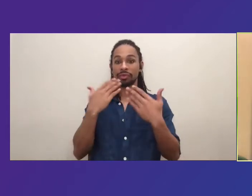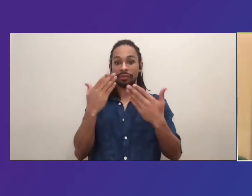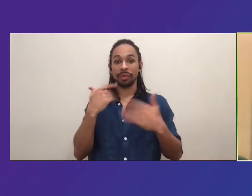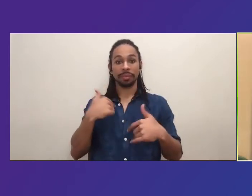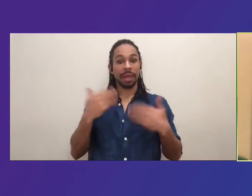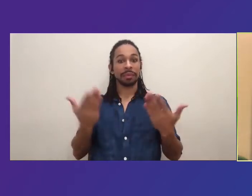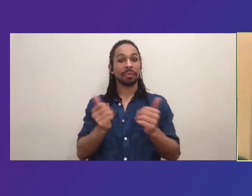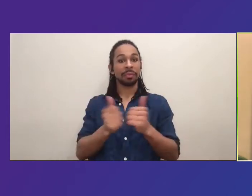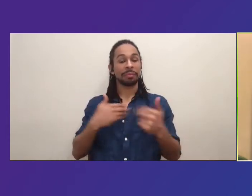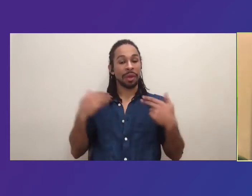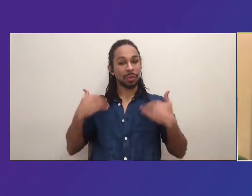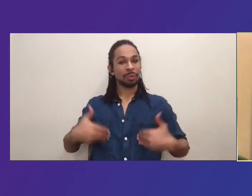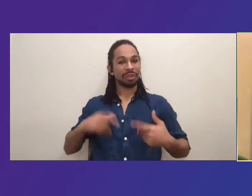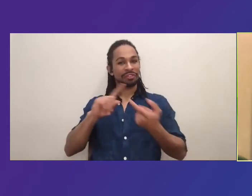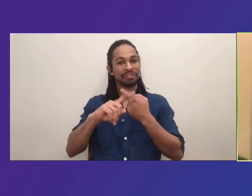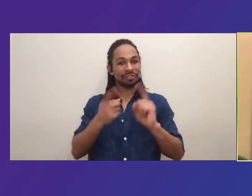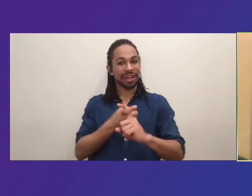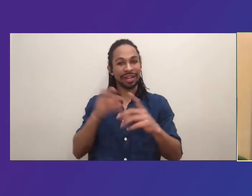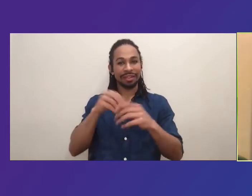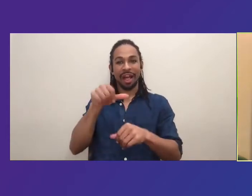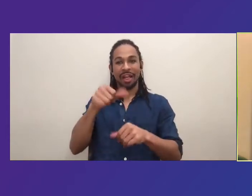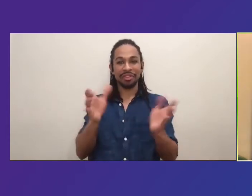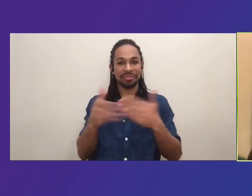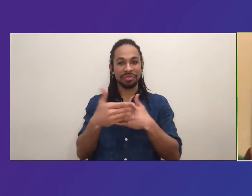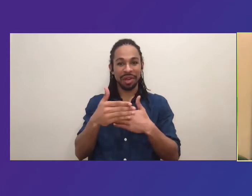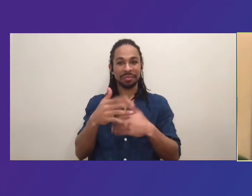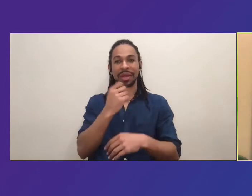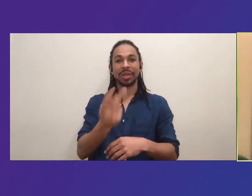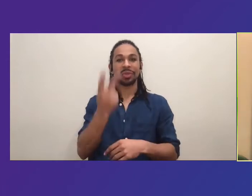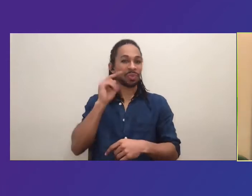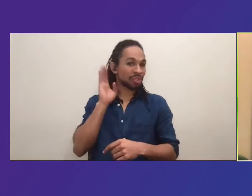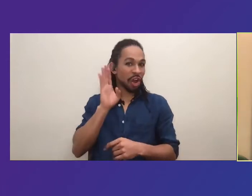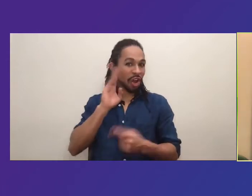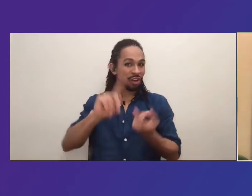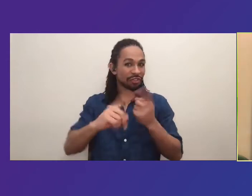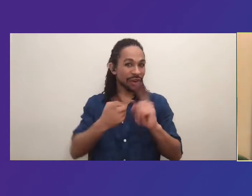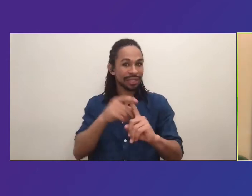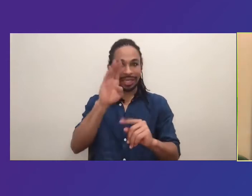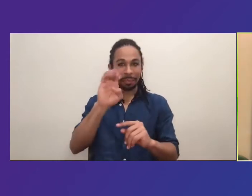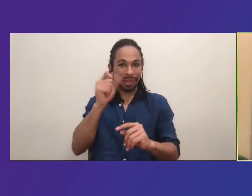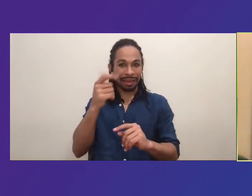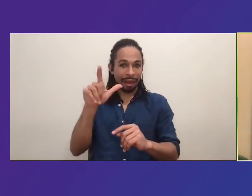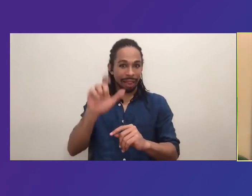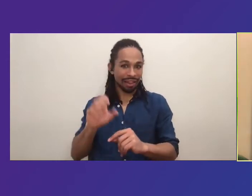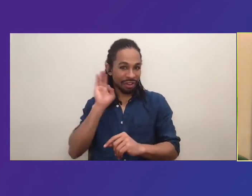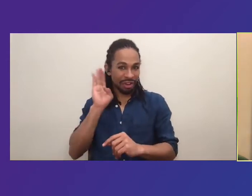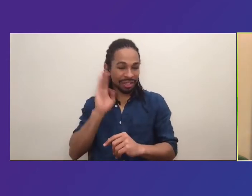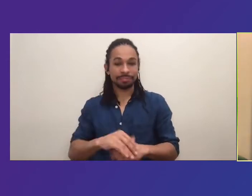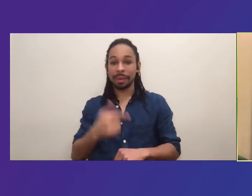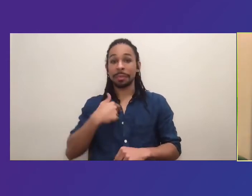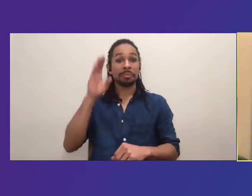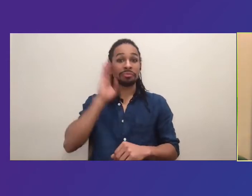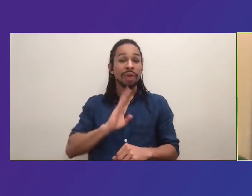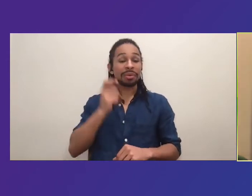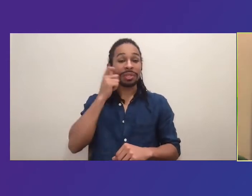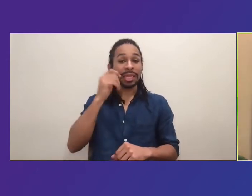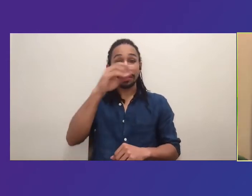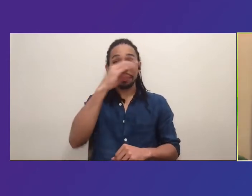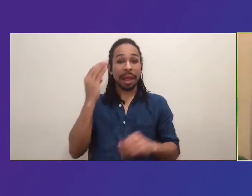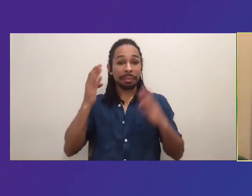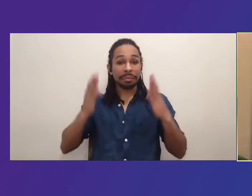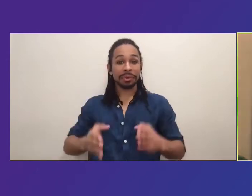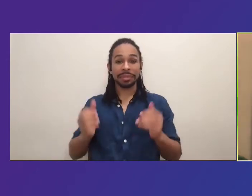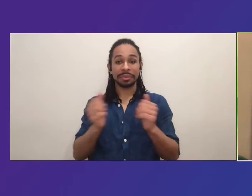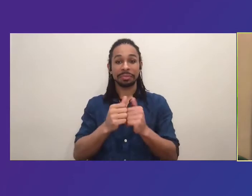human friend in the other room and two beagle friends. I'm a brown-skinned Black person with